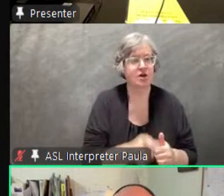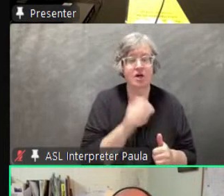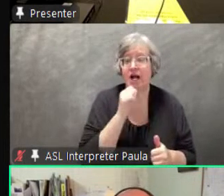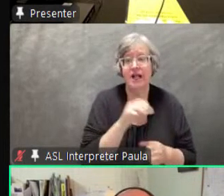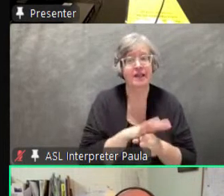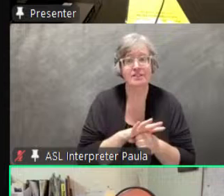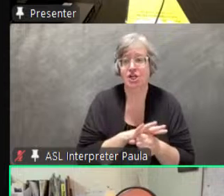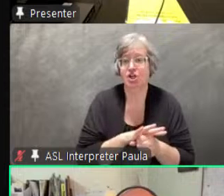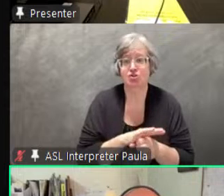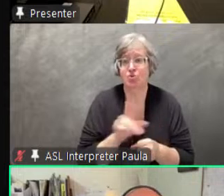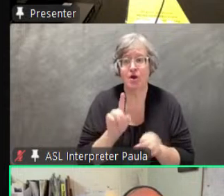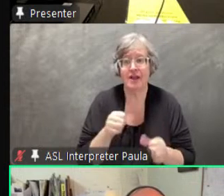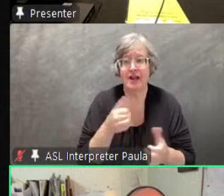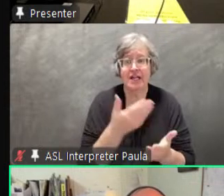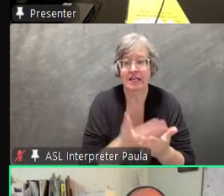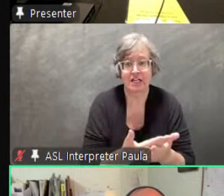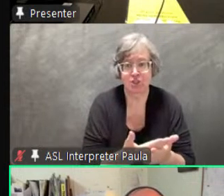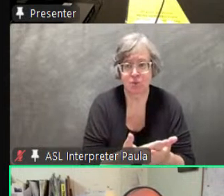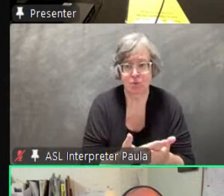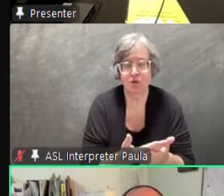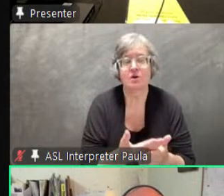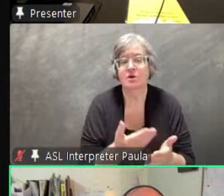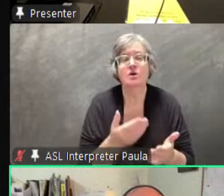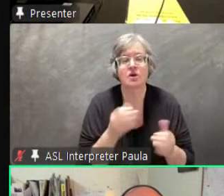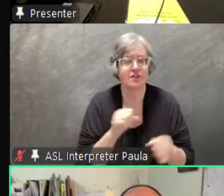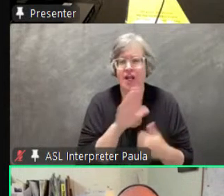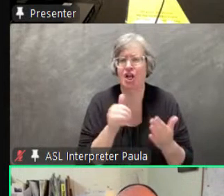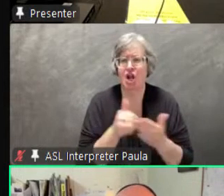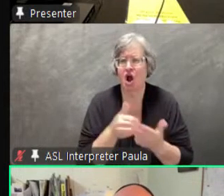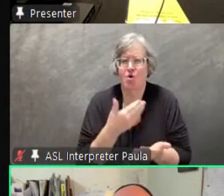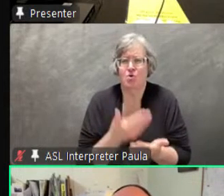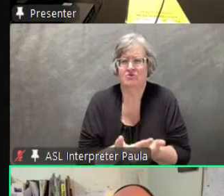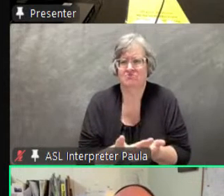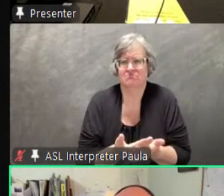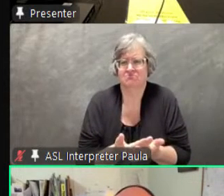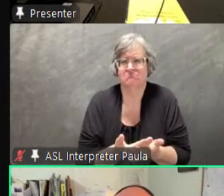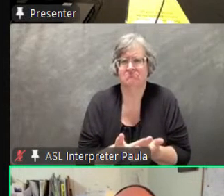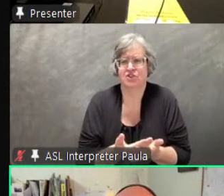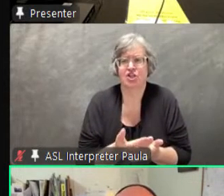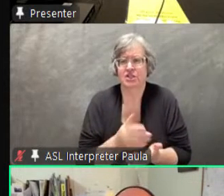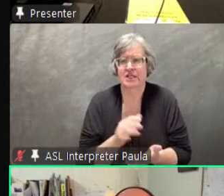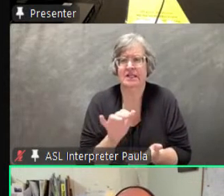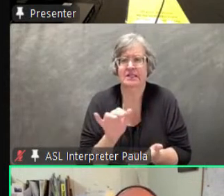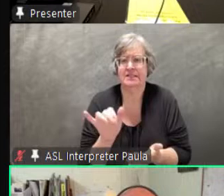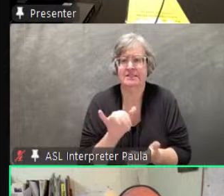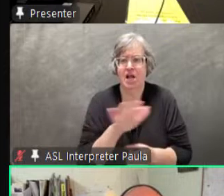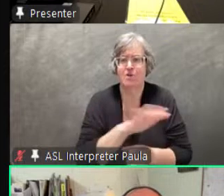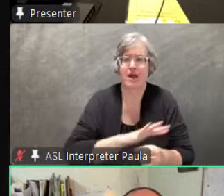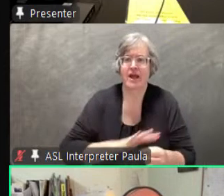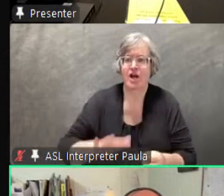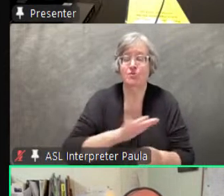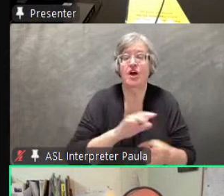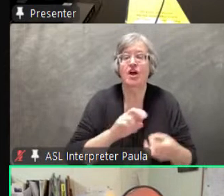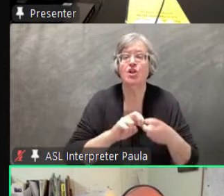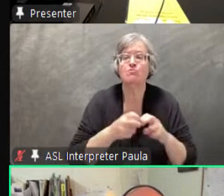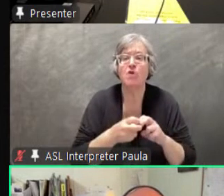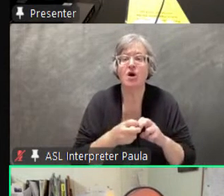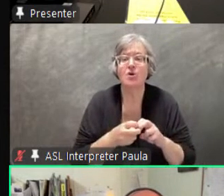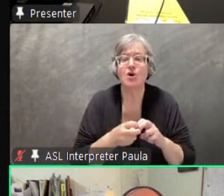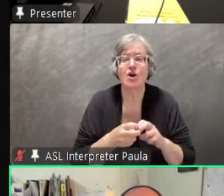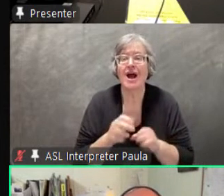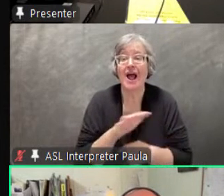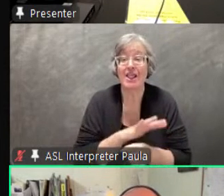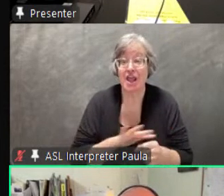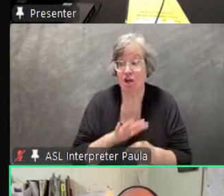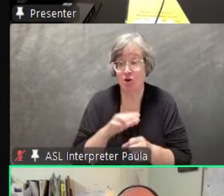area they can get to. They can all get to about the same amount of area. The problem is that the